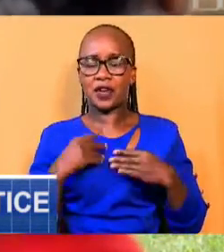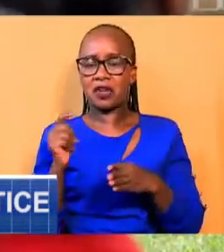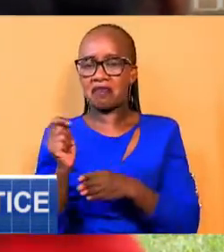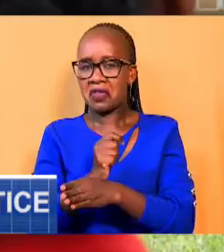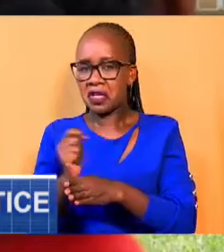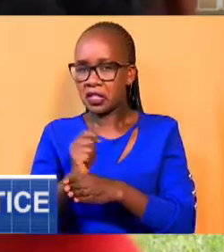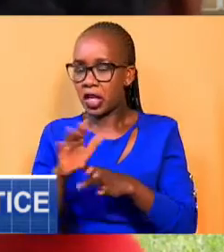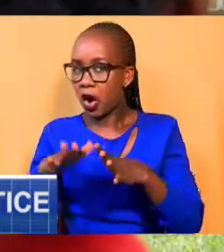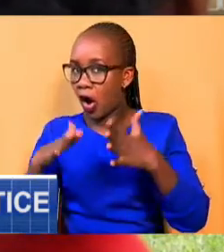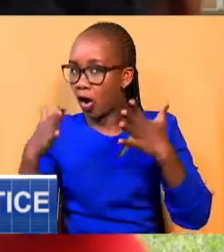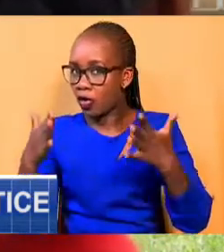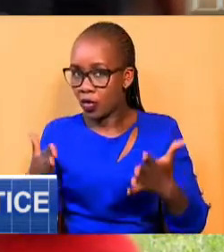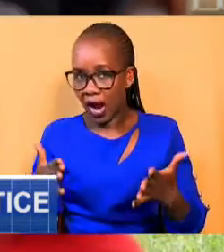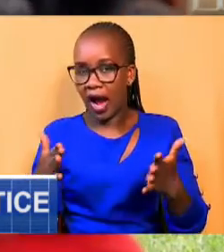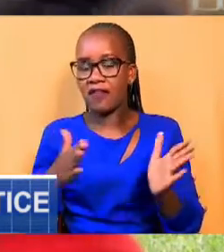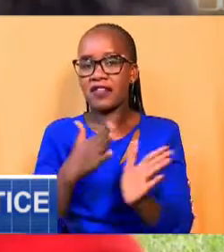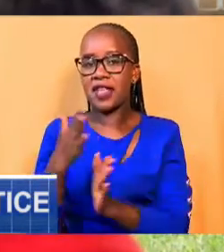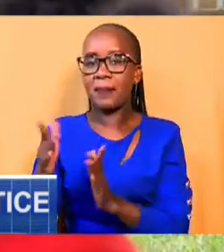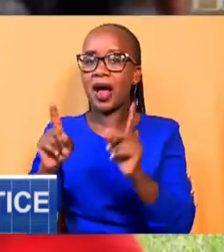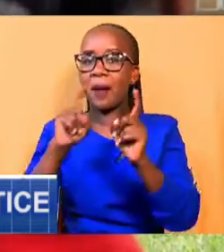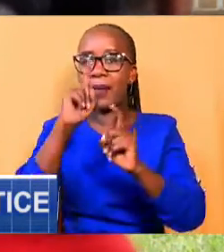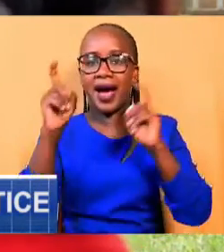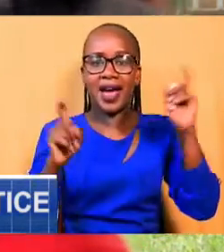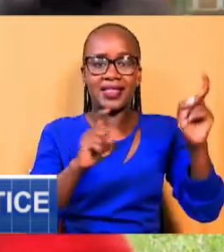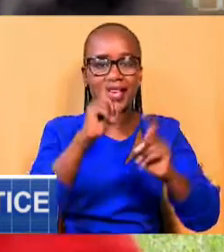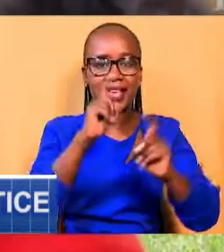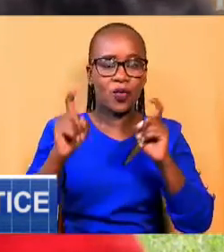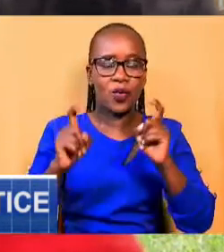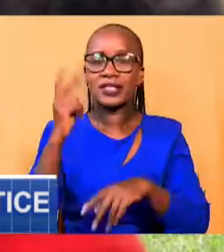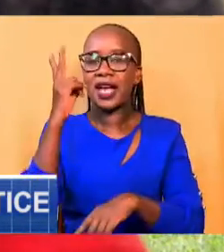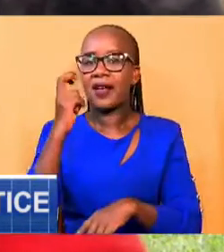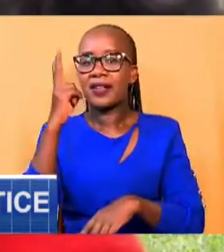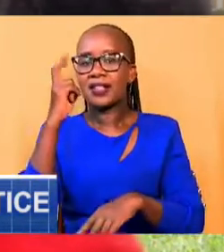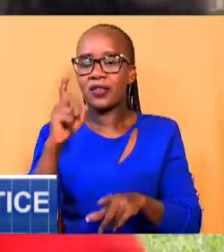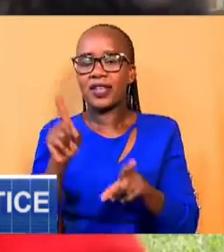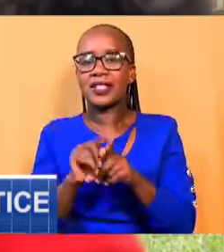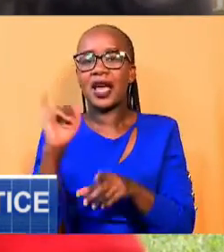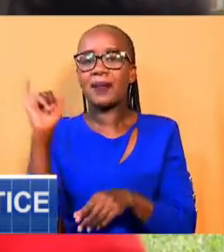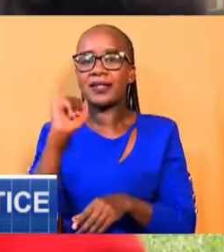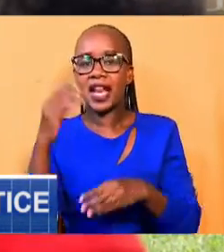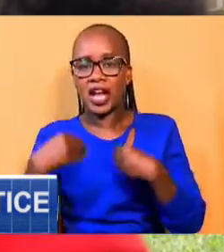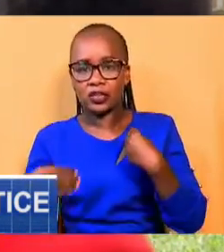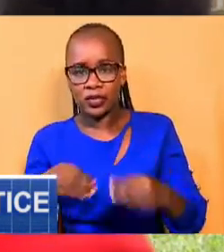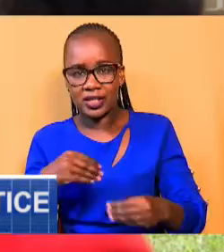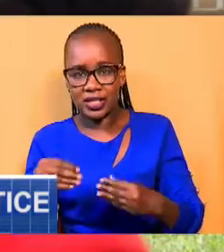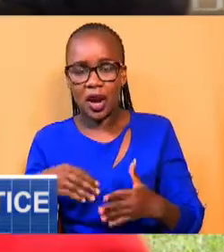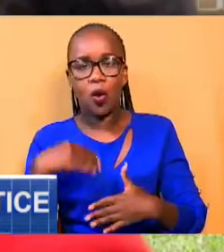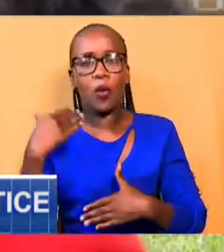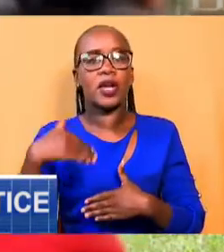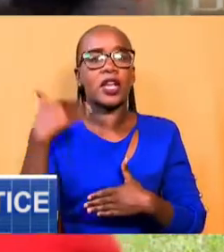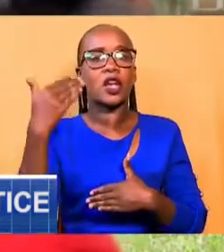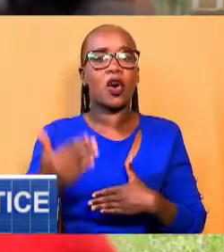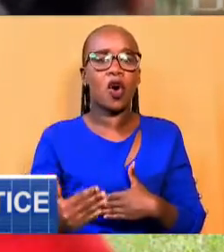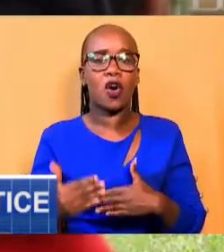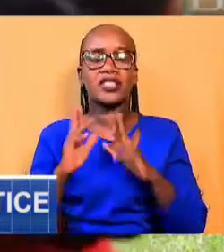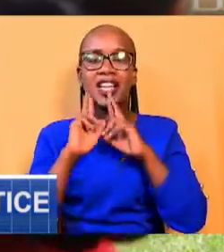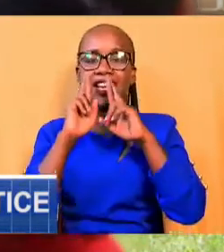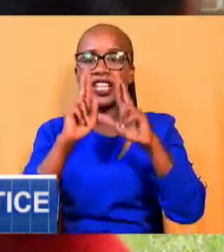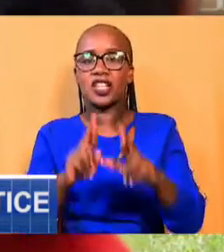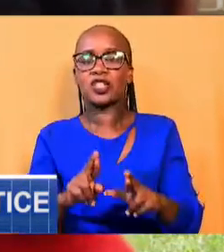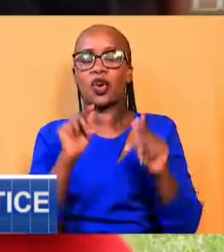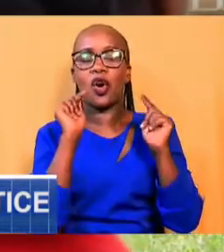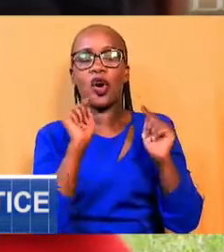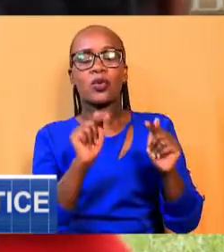receive training on how to properly question suspects with intellectual disabilities, which frequently result